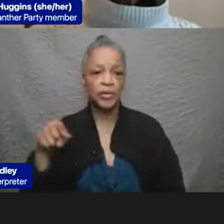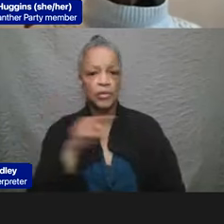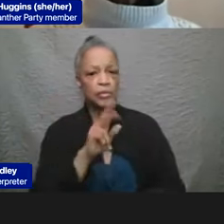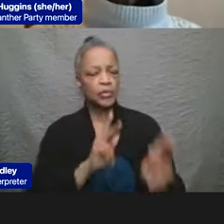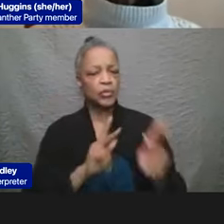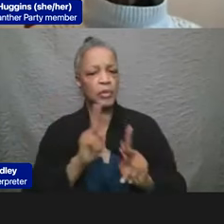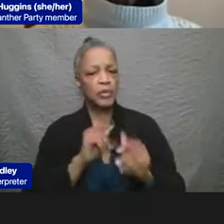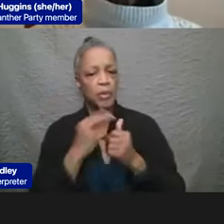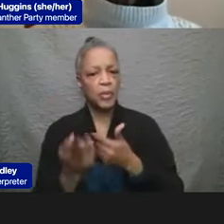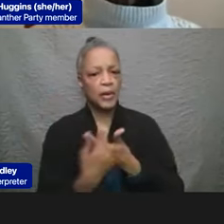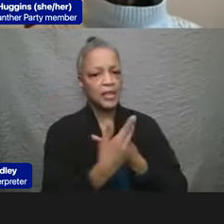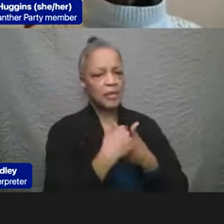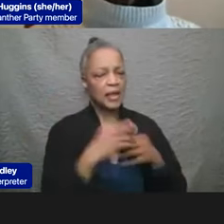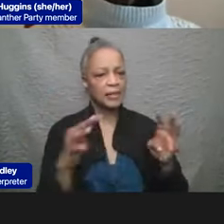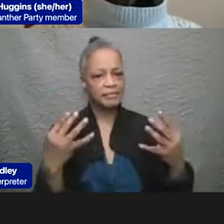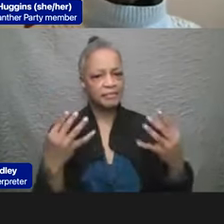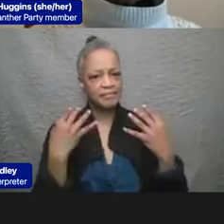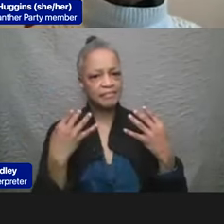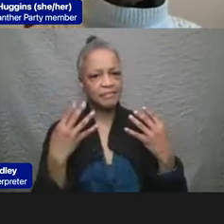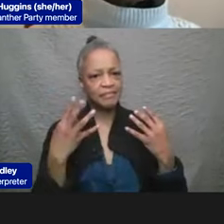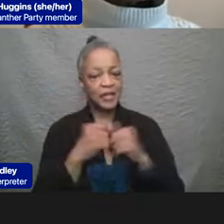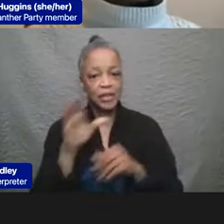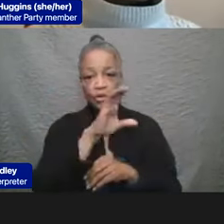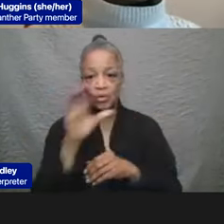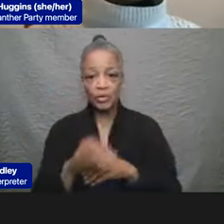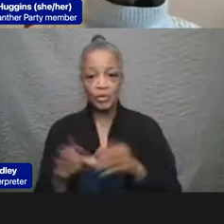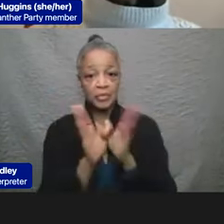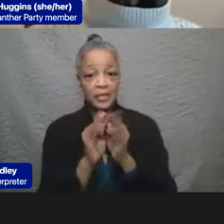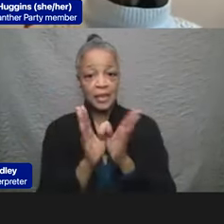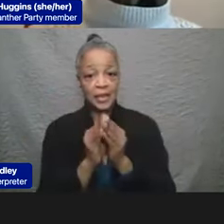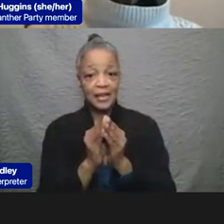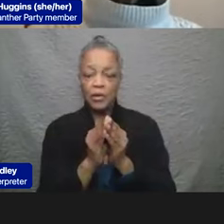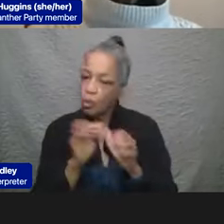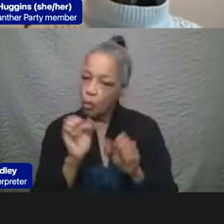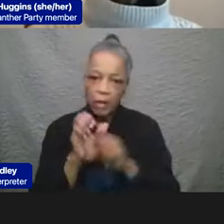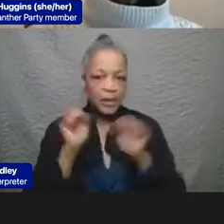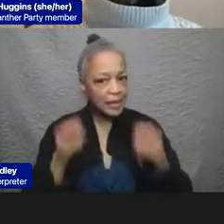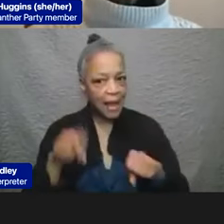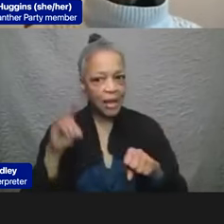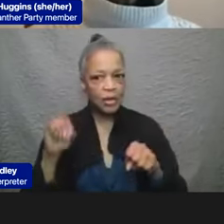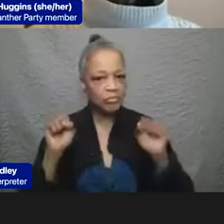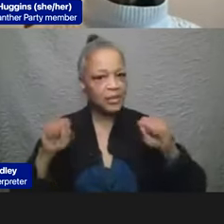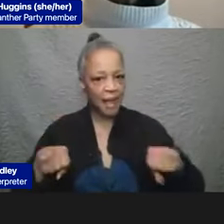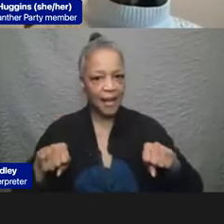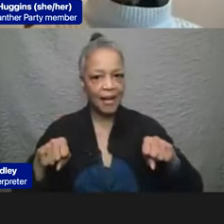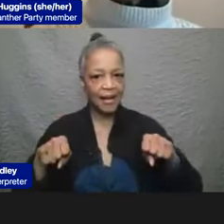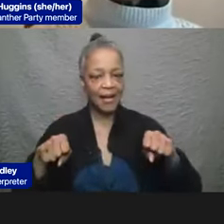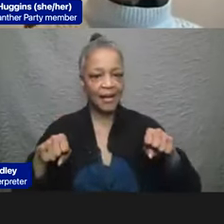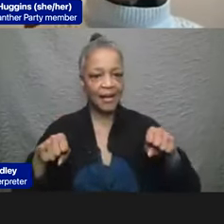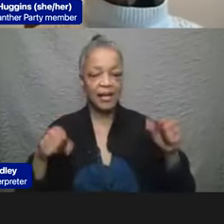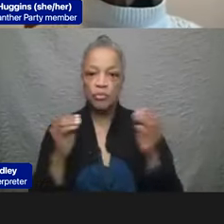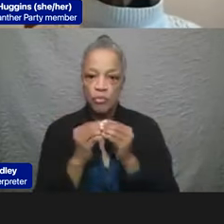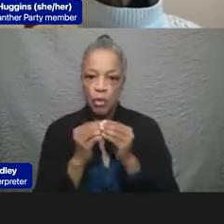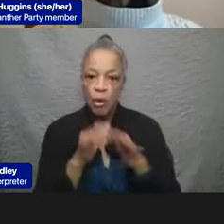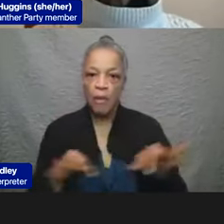participating in this Zoom can do. And it's much bigger than each of